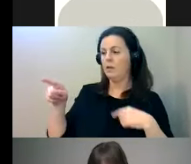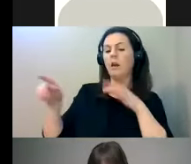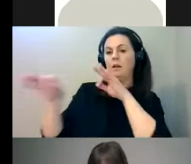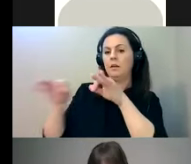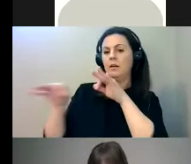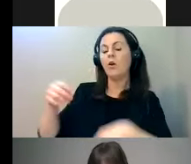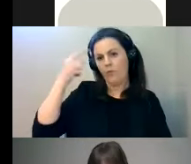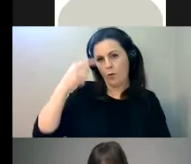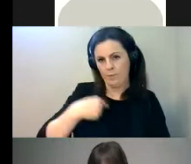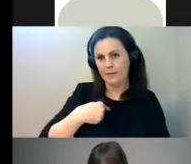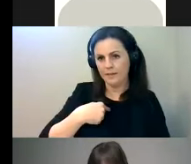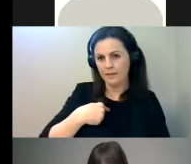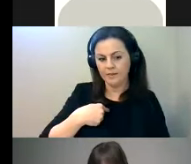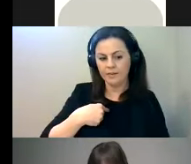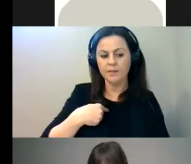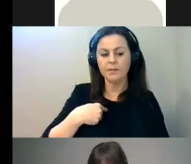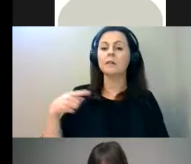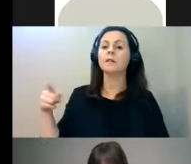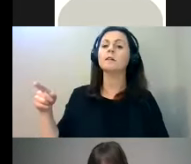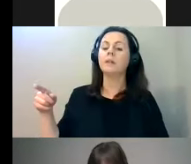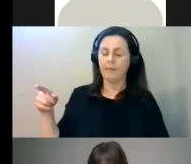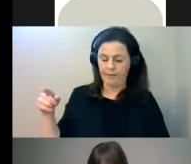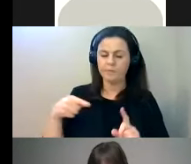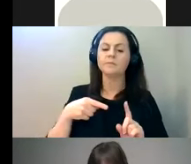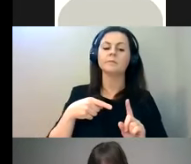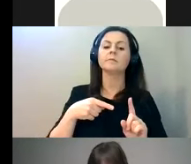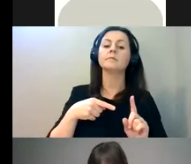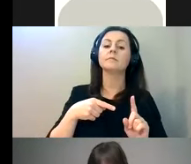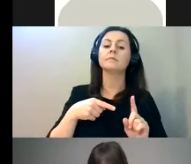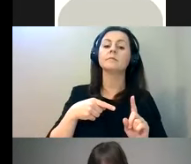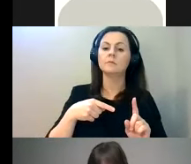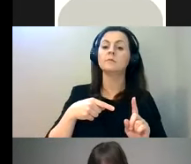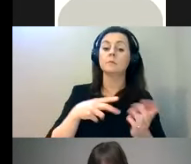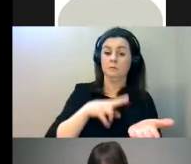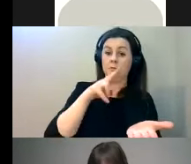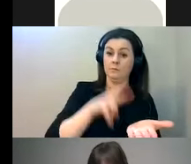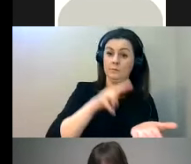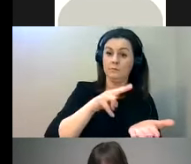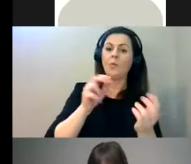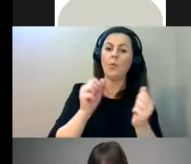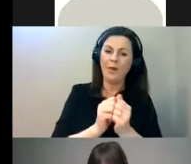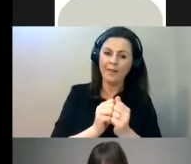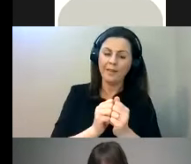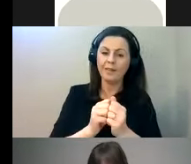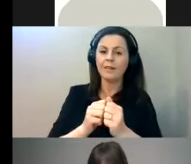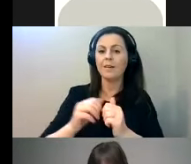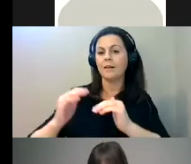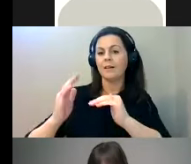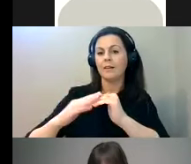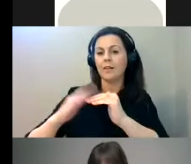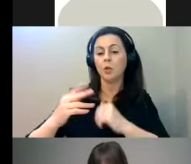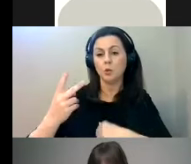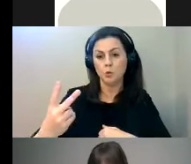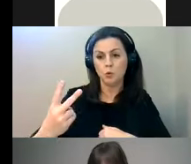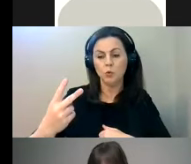or acknowledges the signature in the presence of 2 or more attesting witnesses